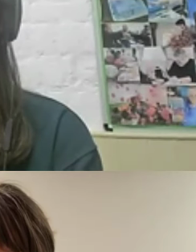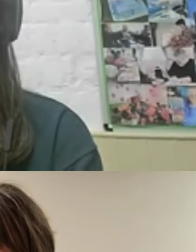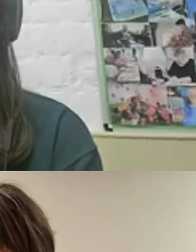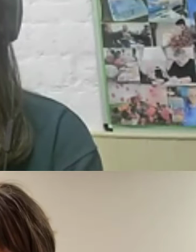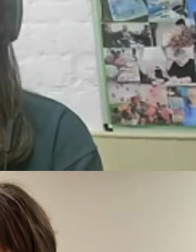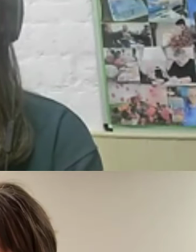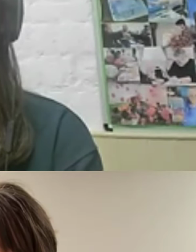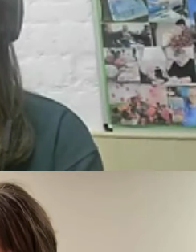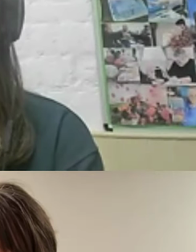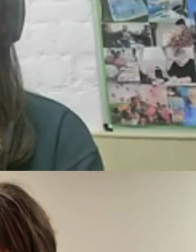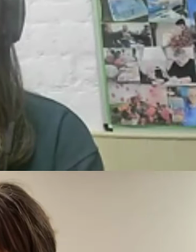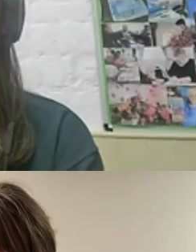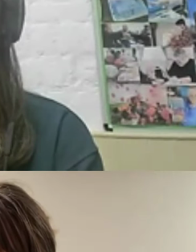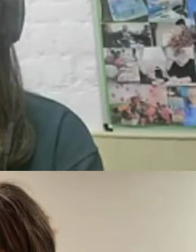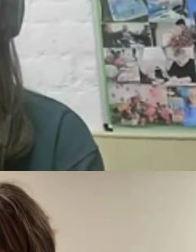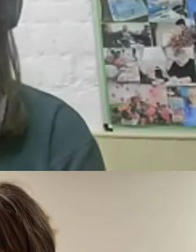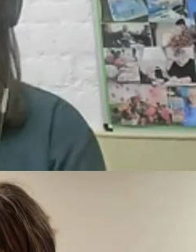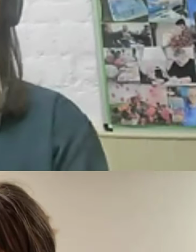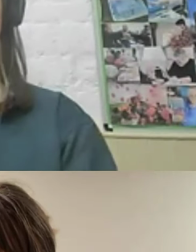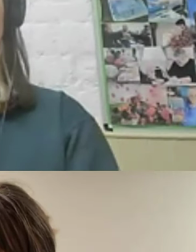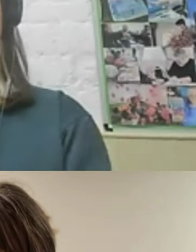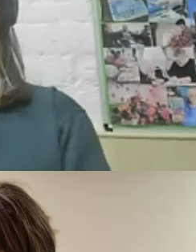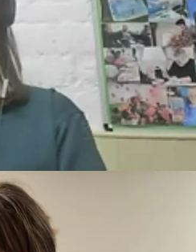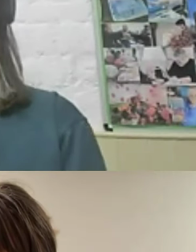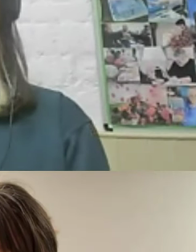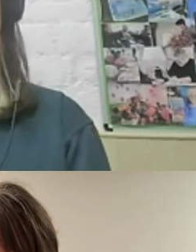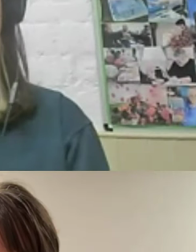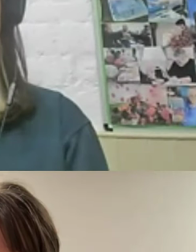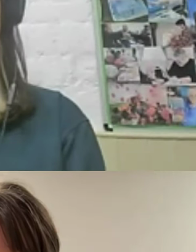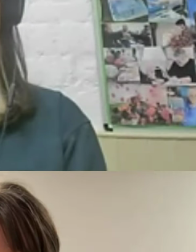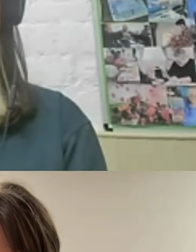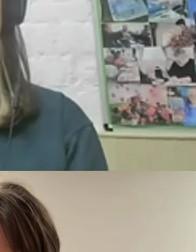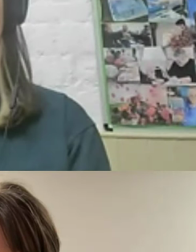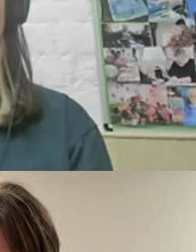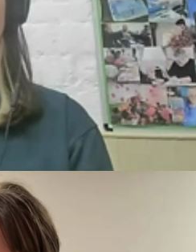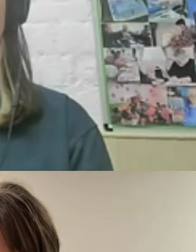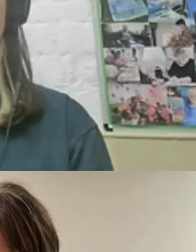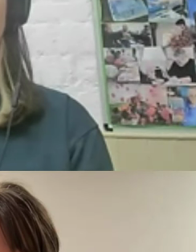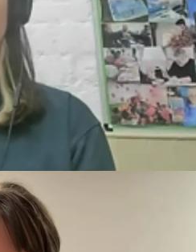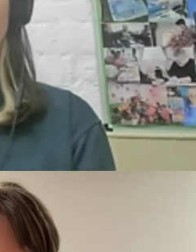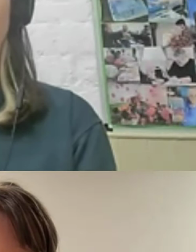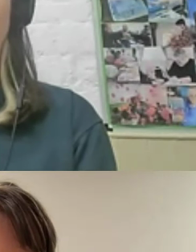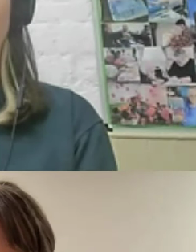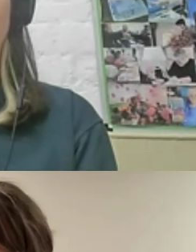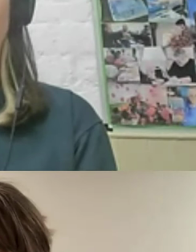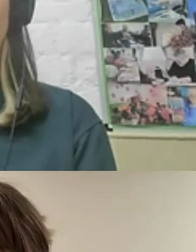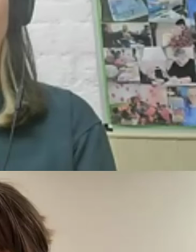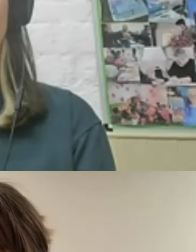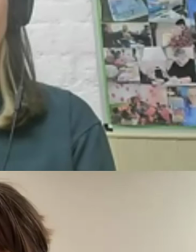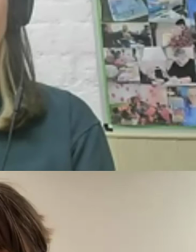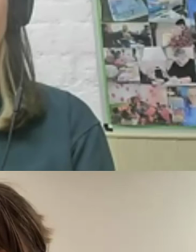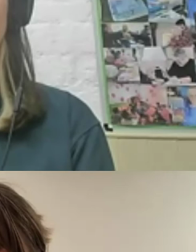a surprise, but it's the power of technology right at our fingertips. So,